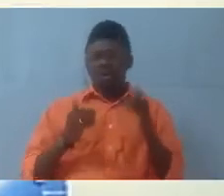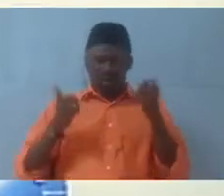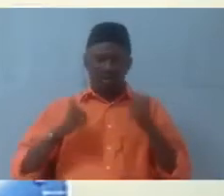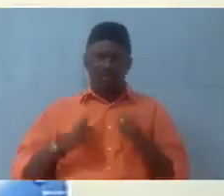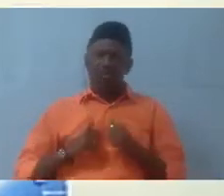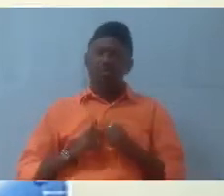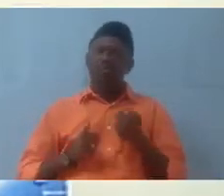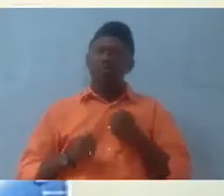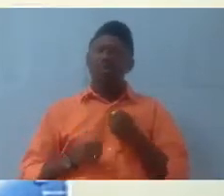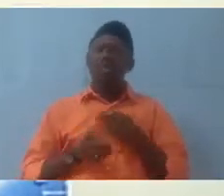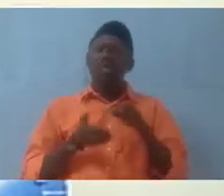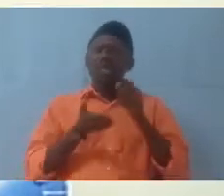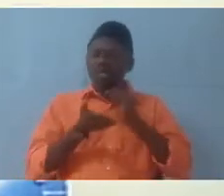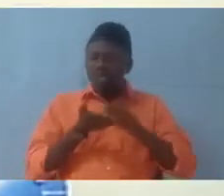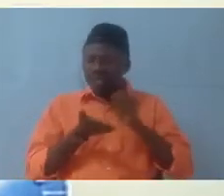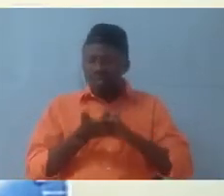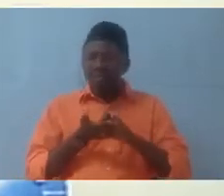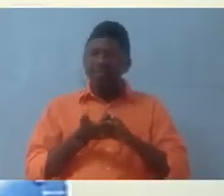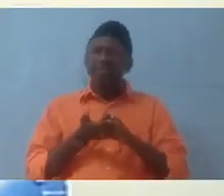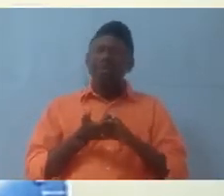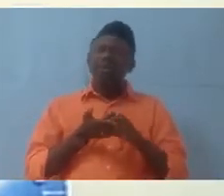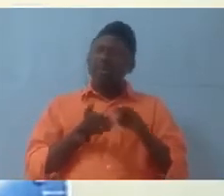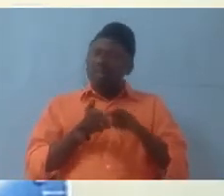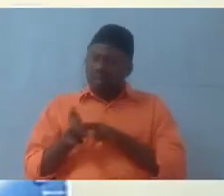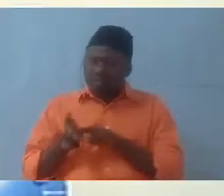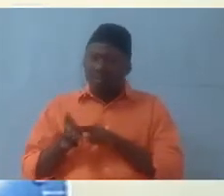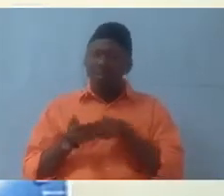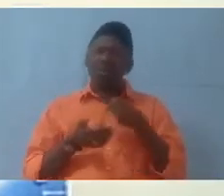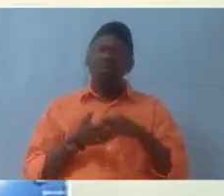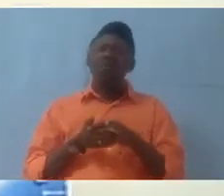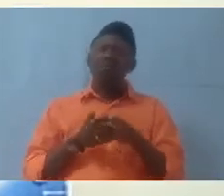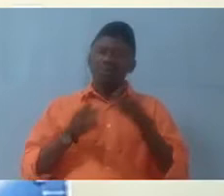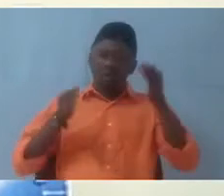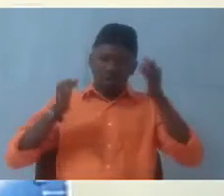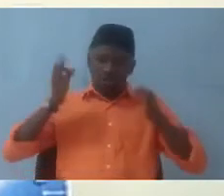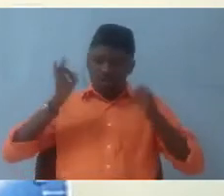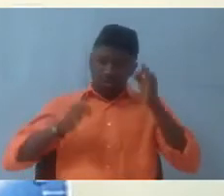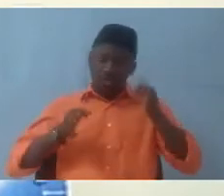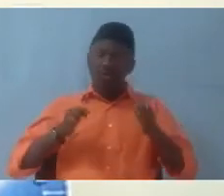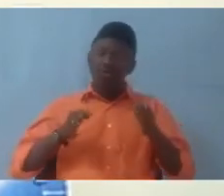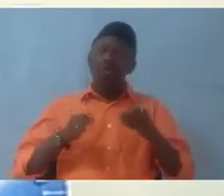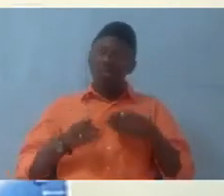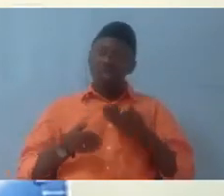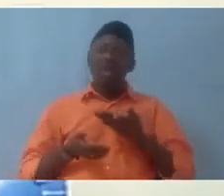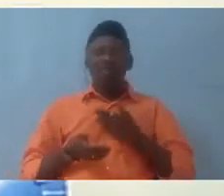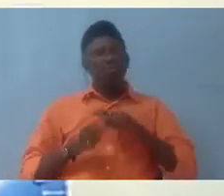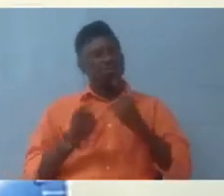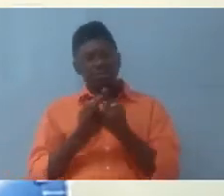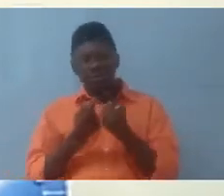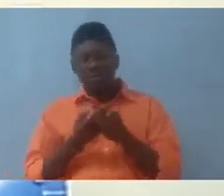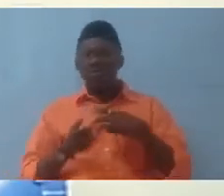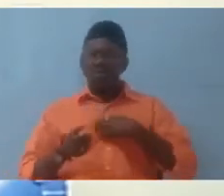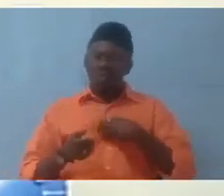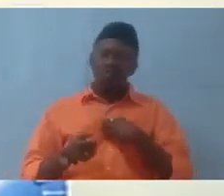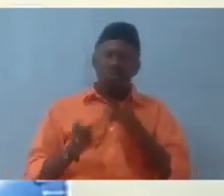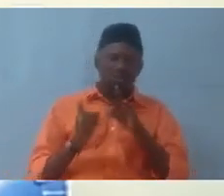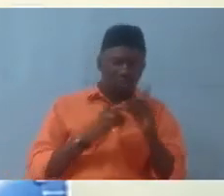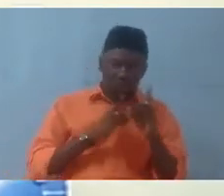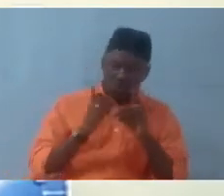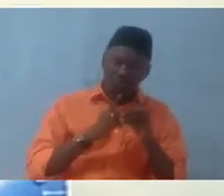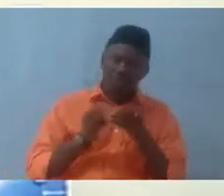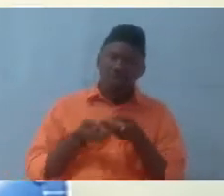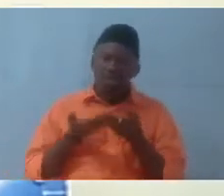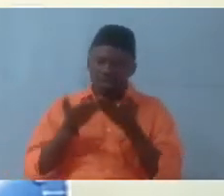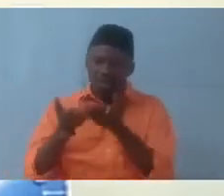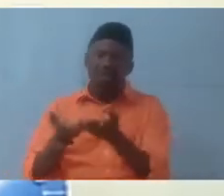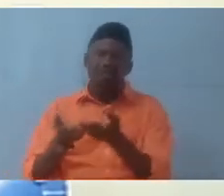registrar of the court sometimes they will have very vital information to convey. Ndax ki nga xamne moy registrar bu court bi legol ak ñu am ay bataxel yu wër yo xamne war nañ la koy